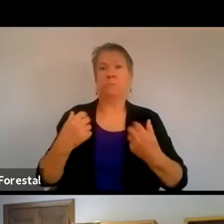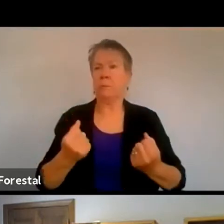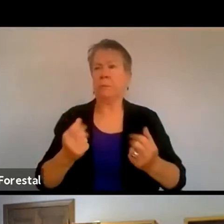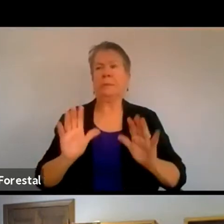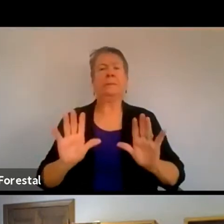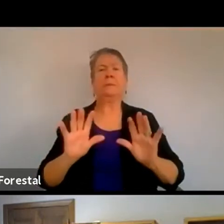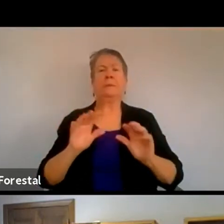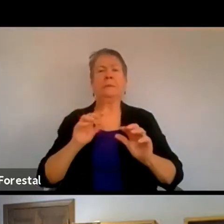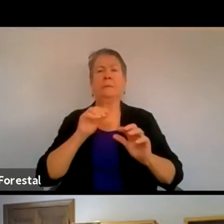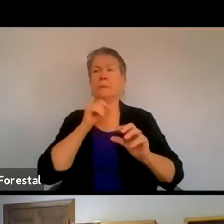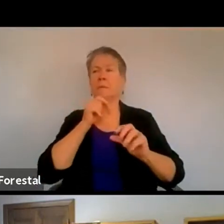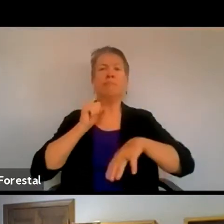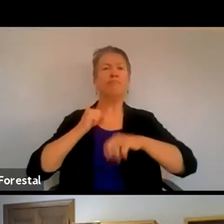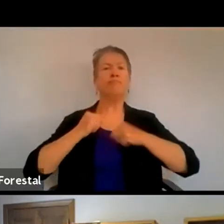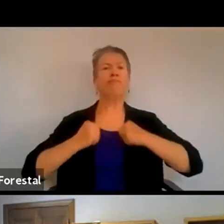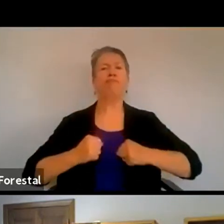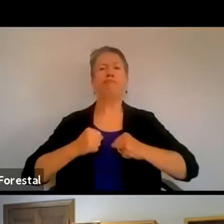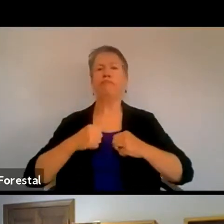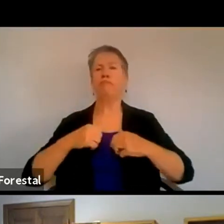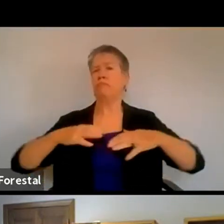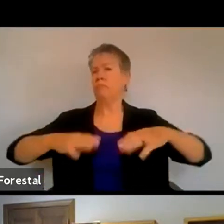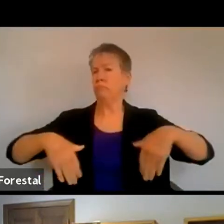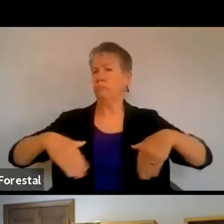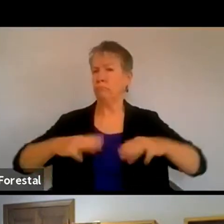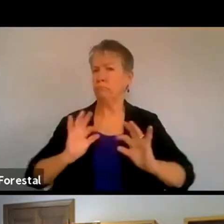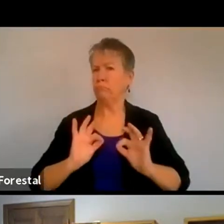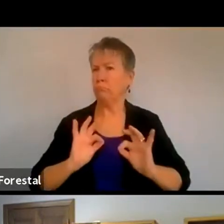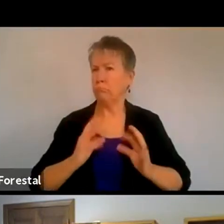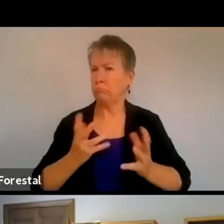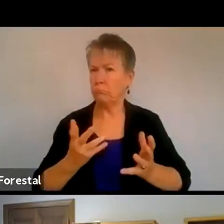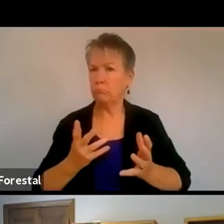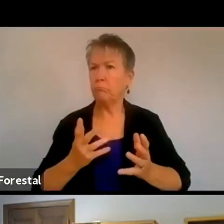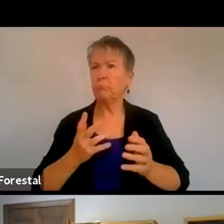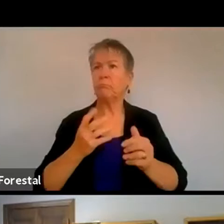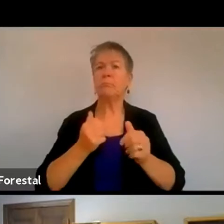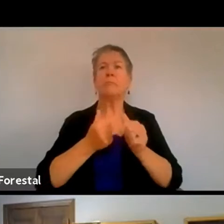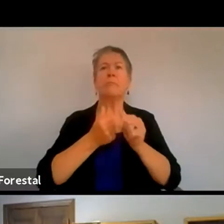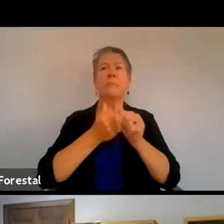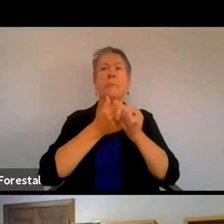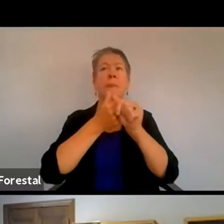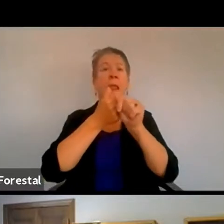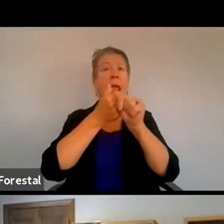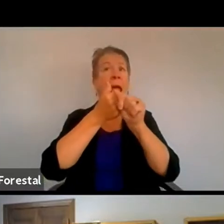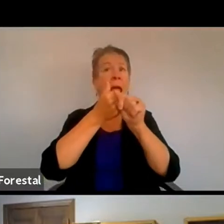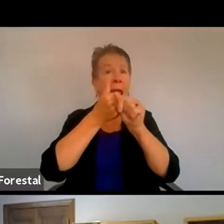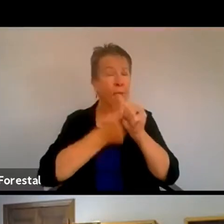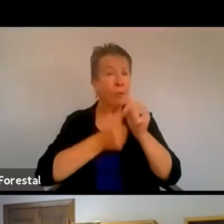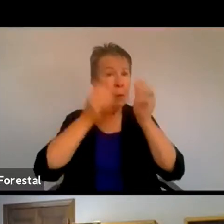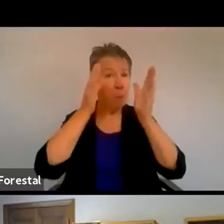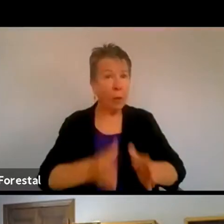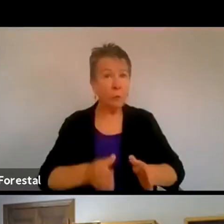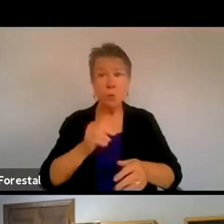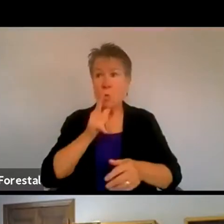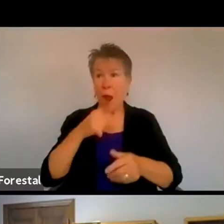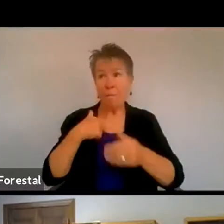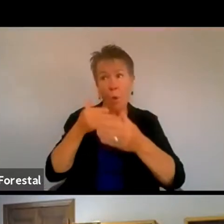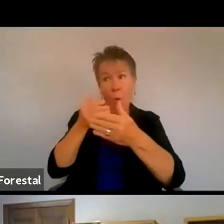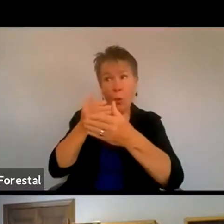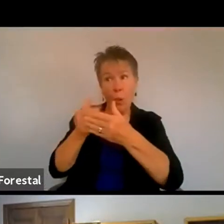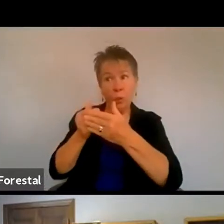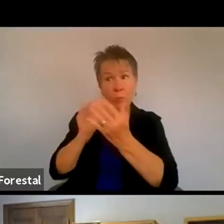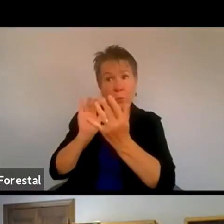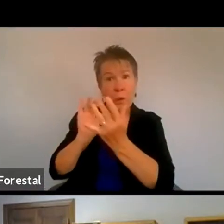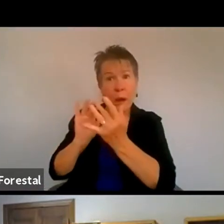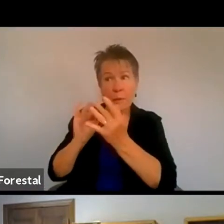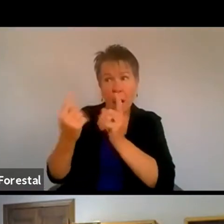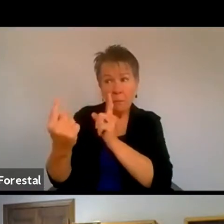I'll reiterate, anybody with a close contact, and that's determined through whether it's contact tracing or otherwise, and